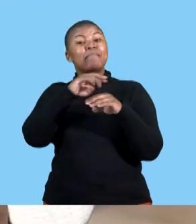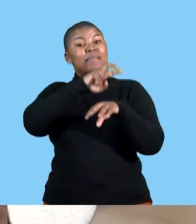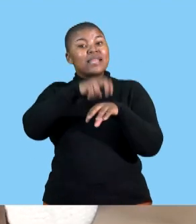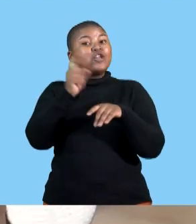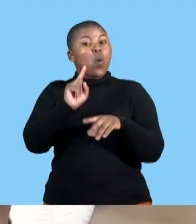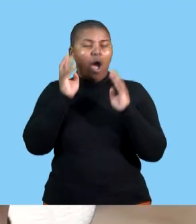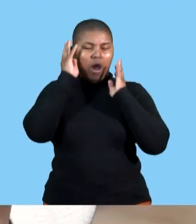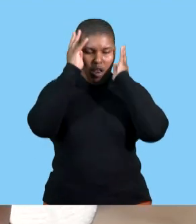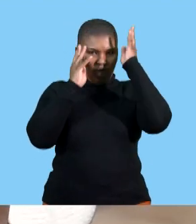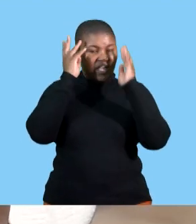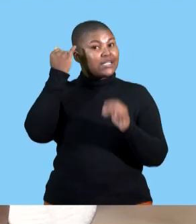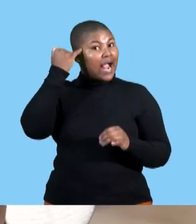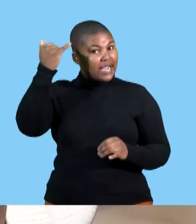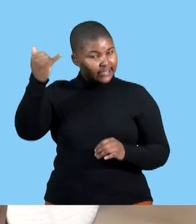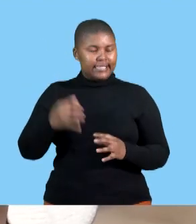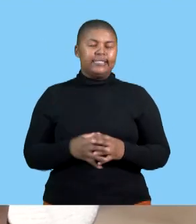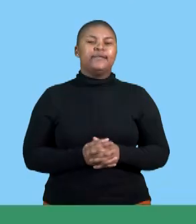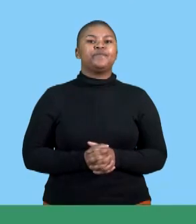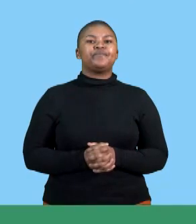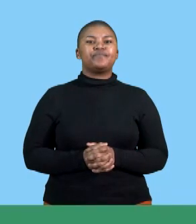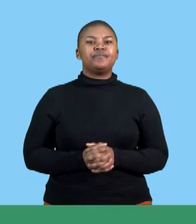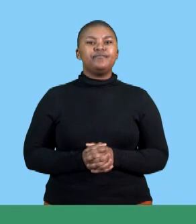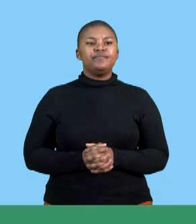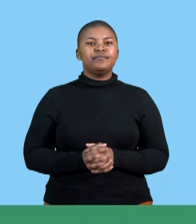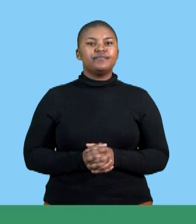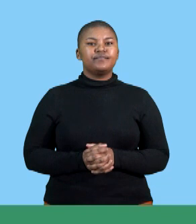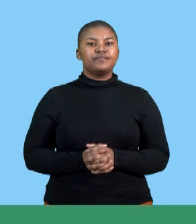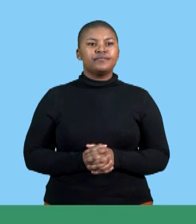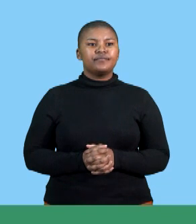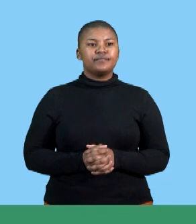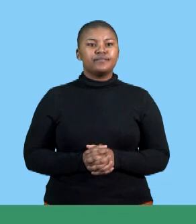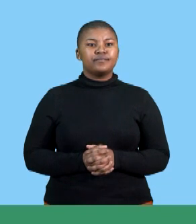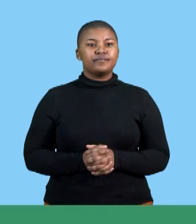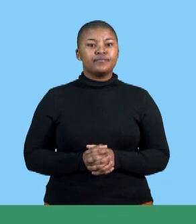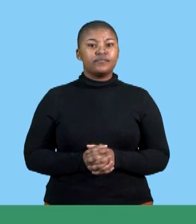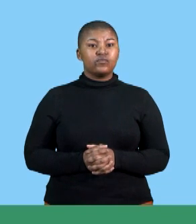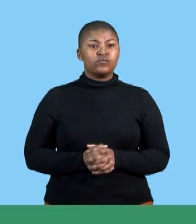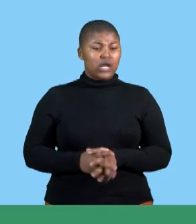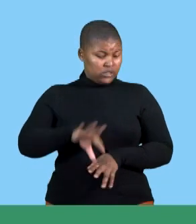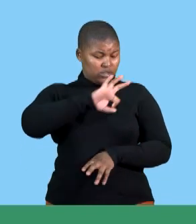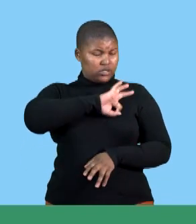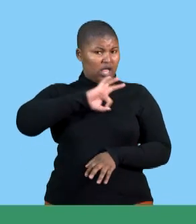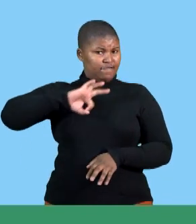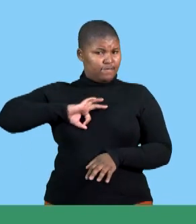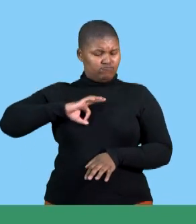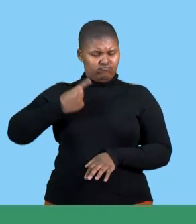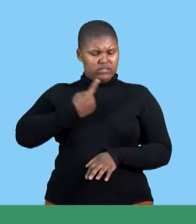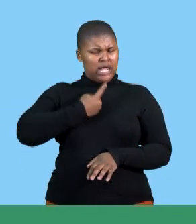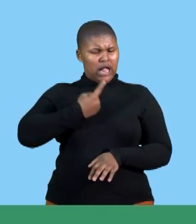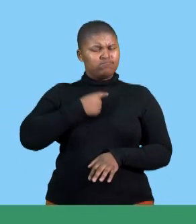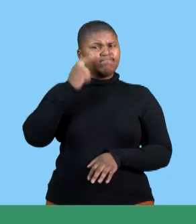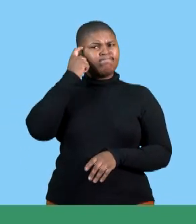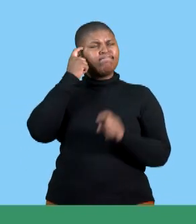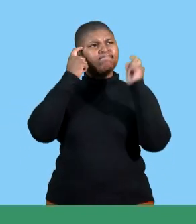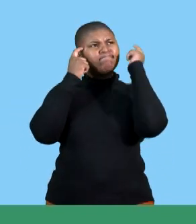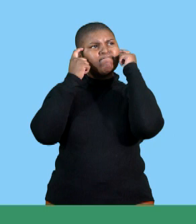innovative thinkers. Right. Employees can think for themselves and come up with creative